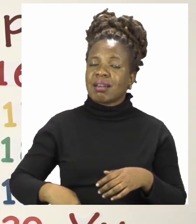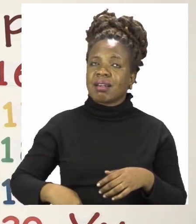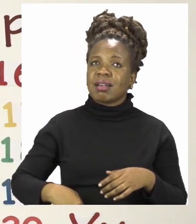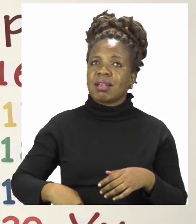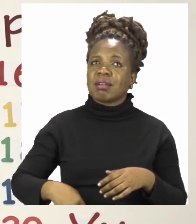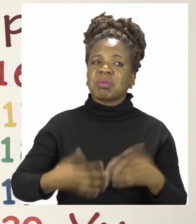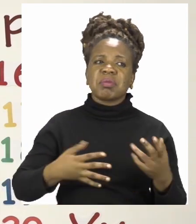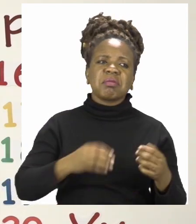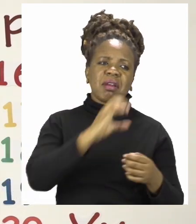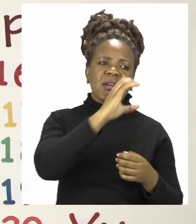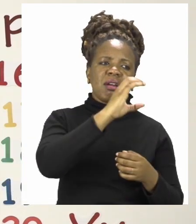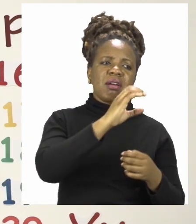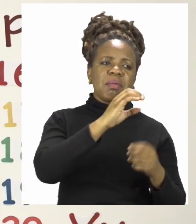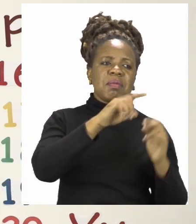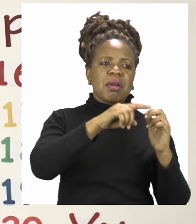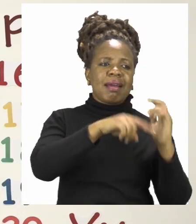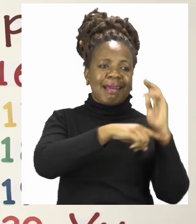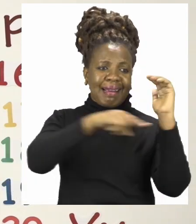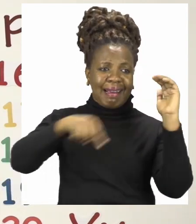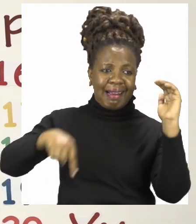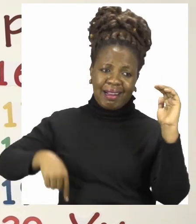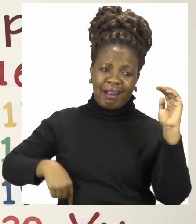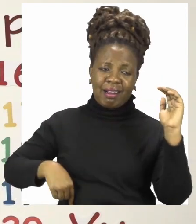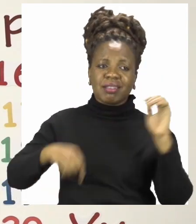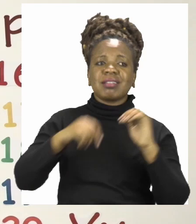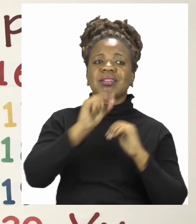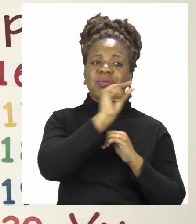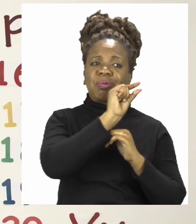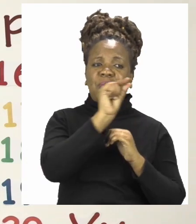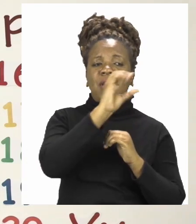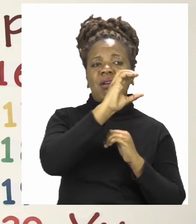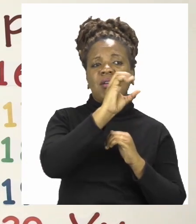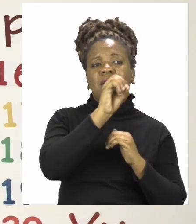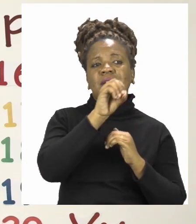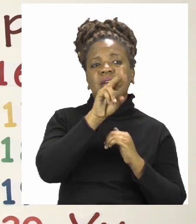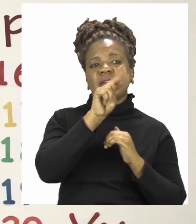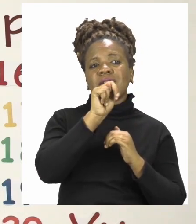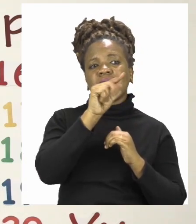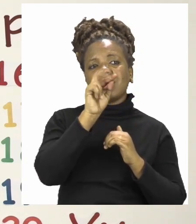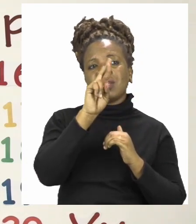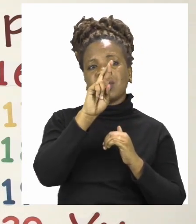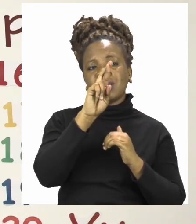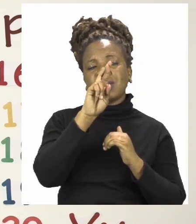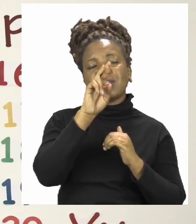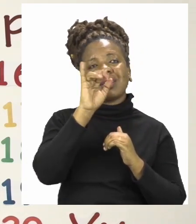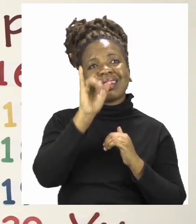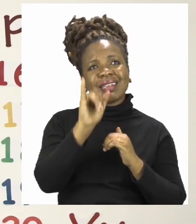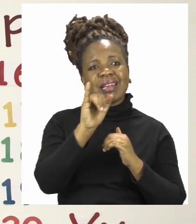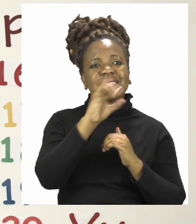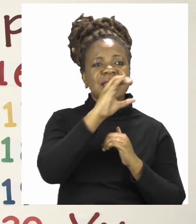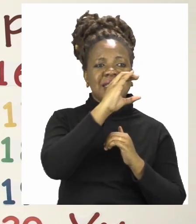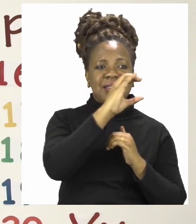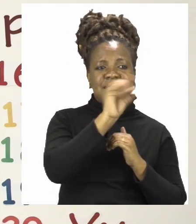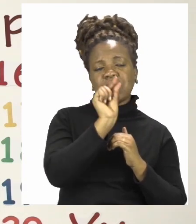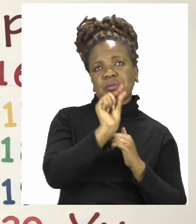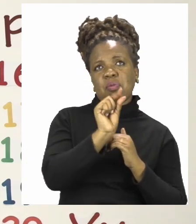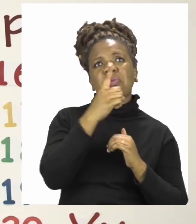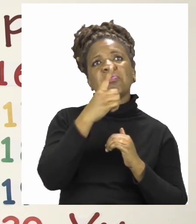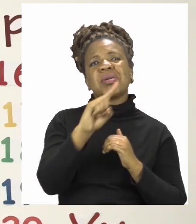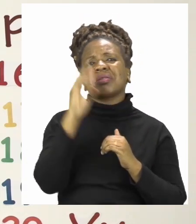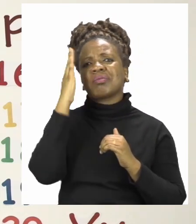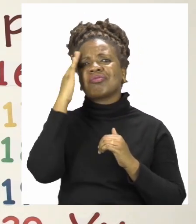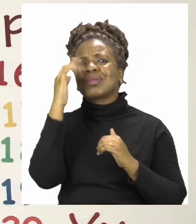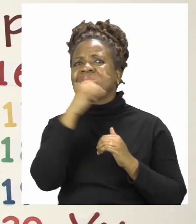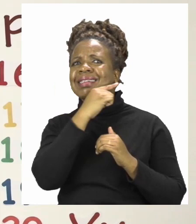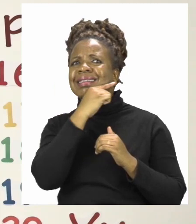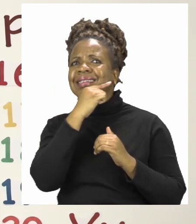a capital letter for the word China. And then in your example, they said the month of